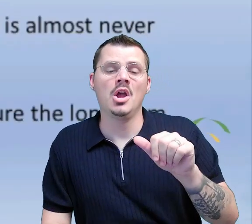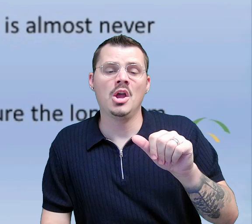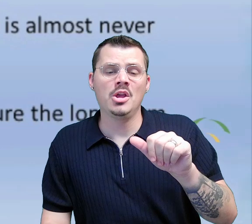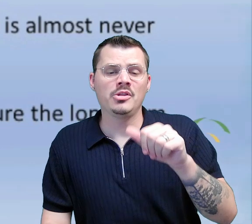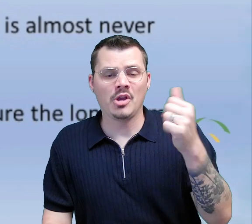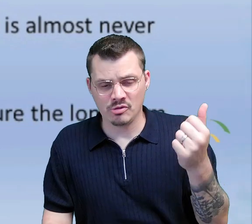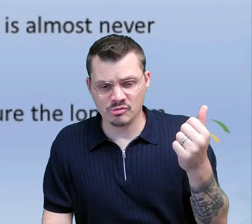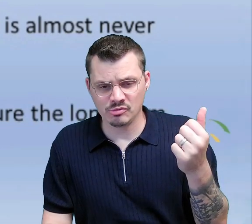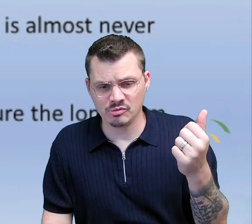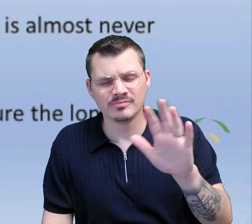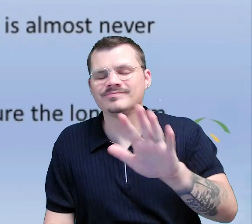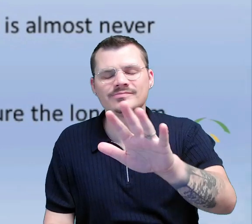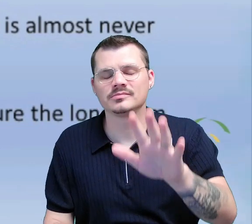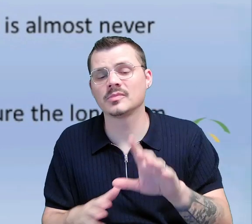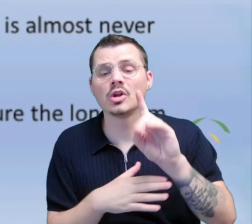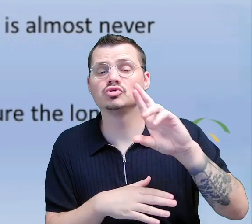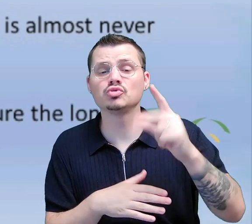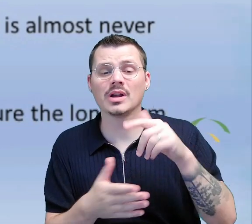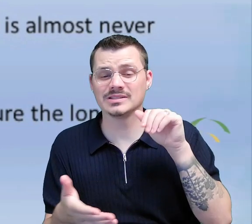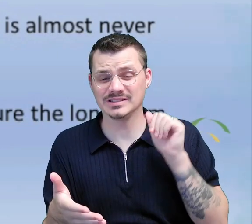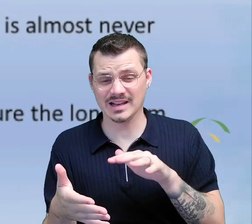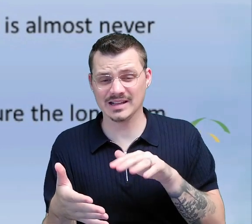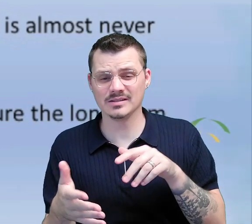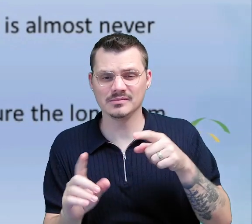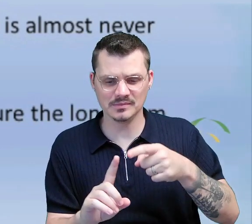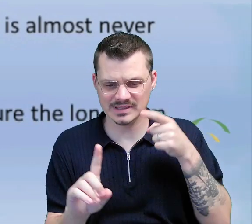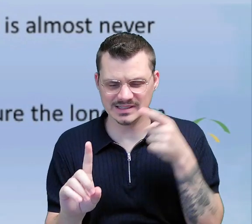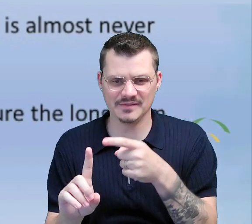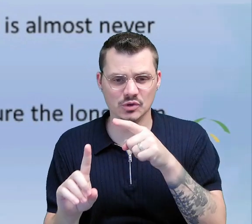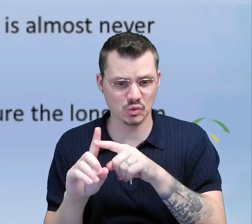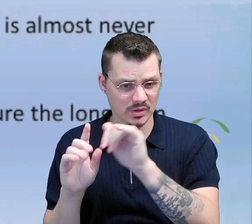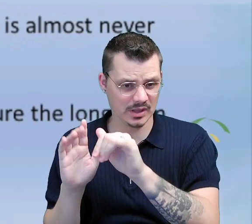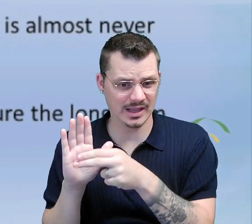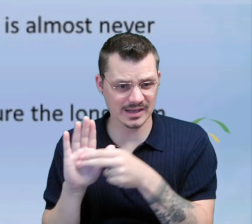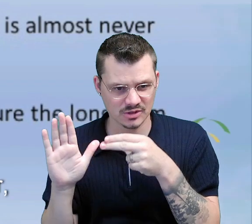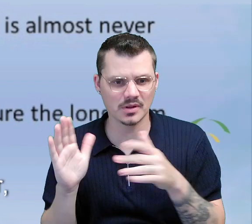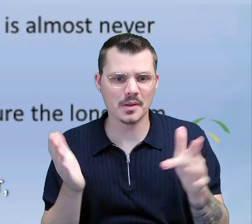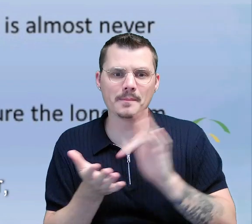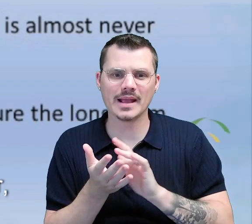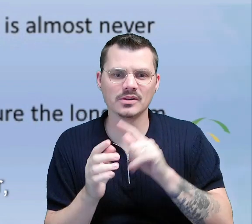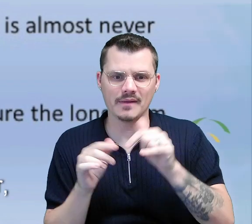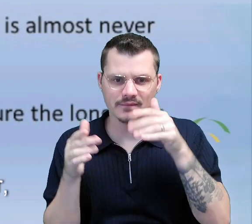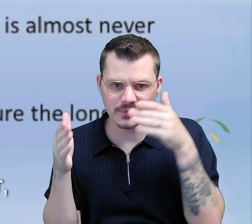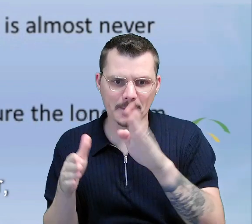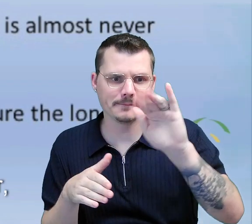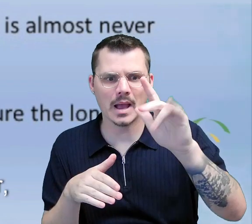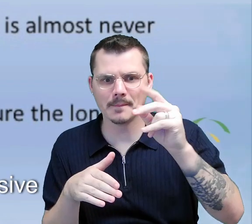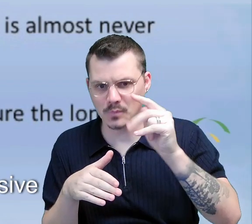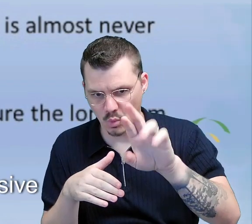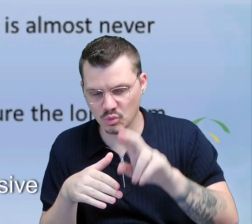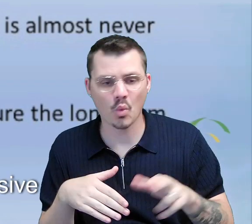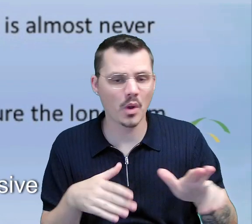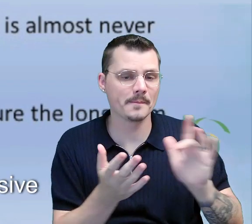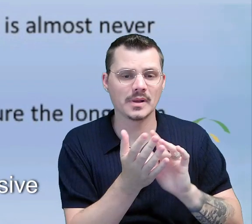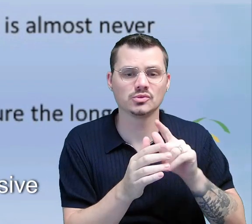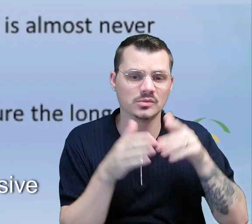And so drug studies specific to condition, medicines to treat bipolar disorder, medicines